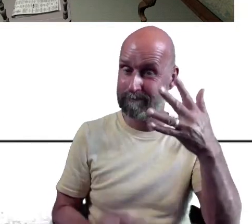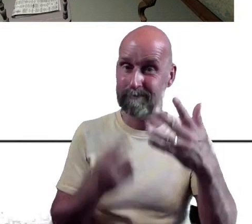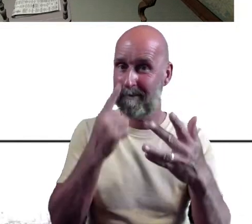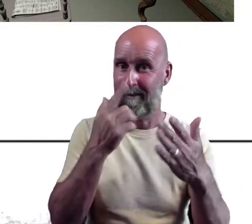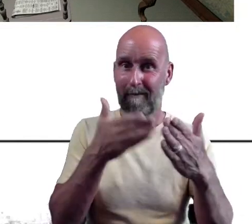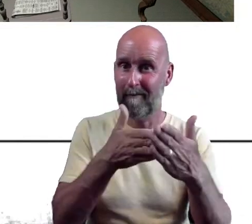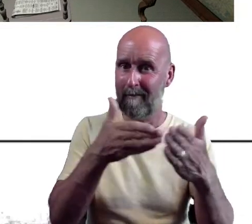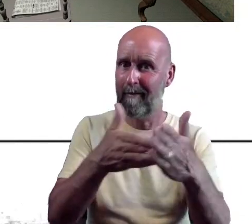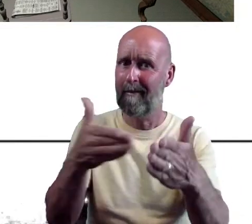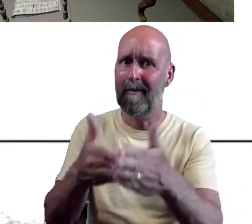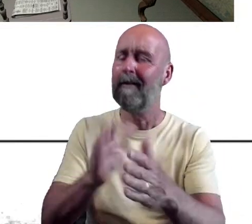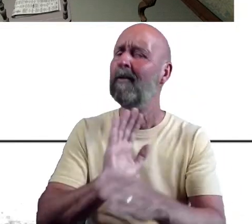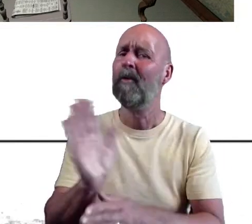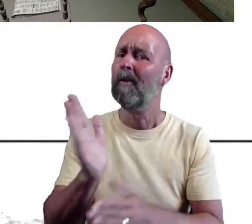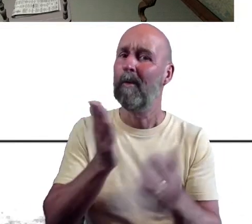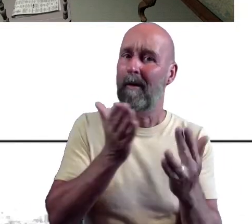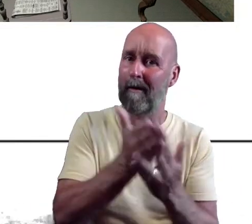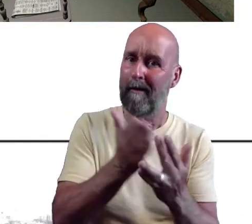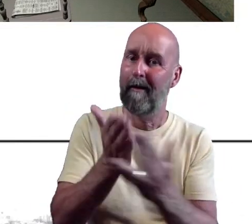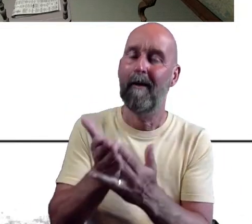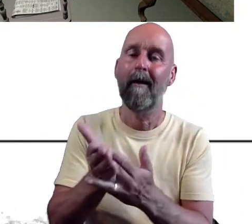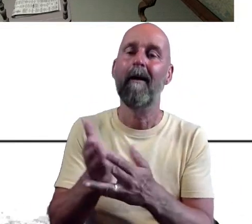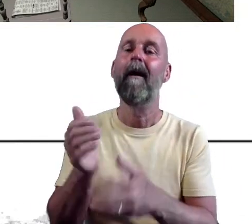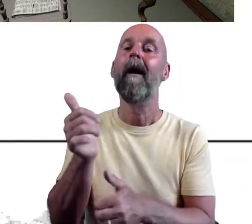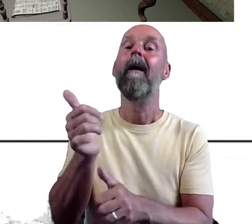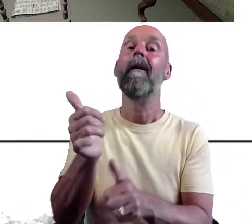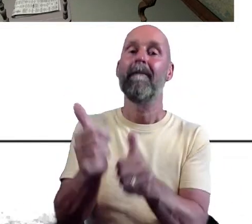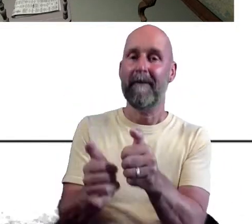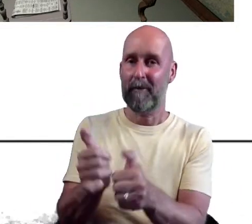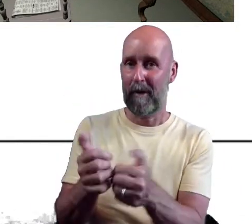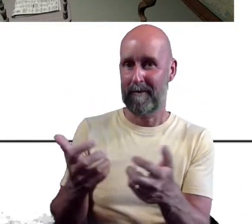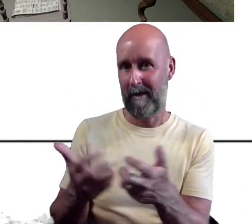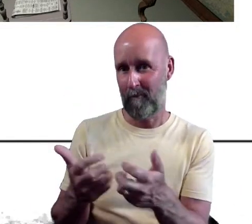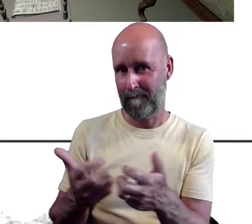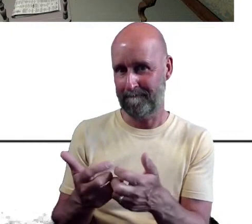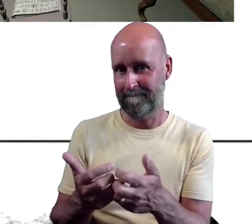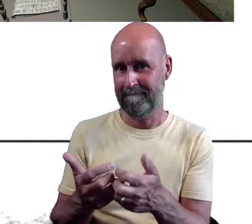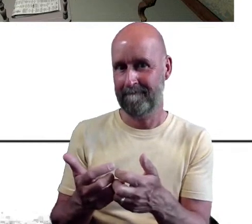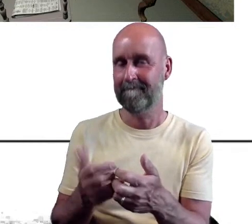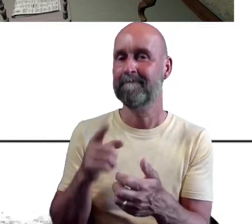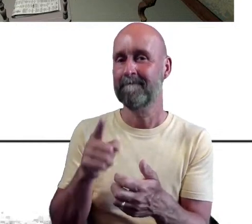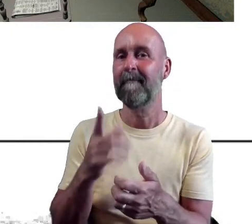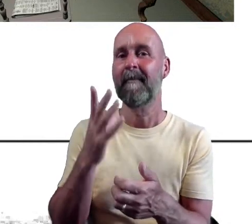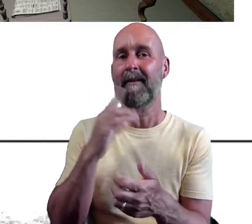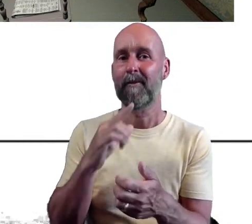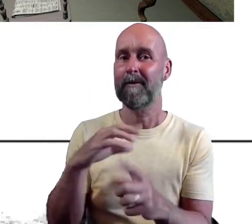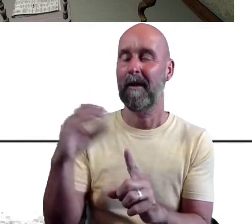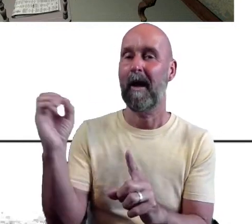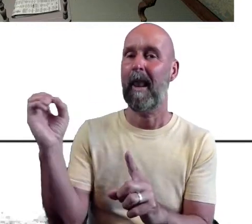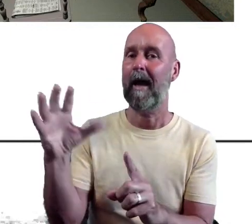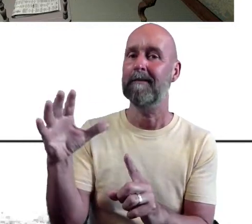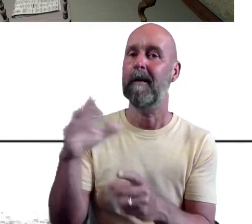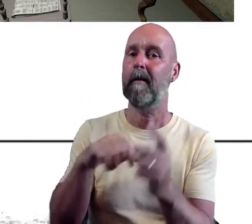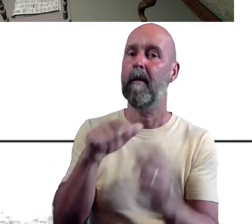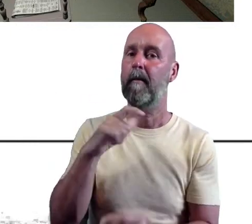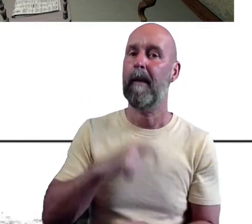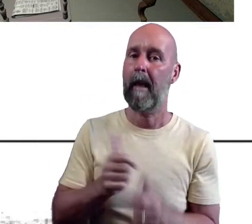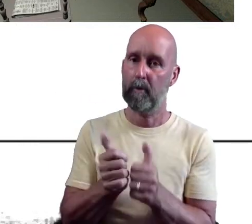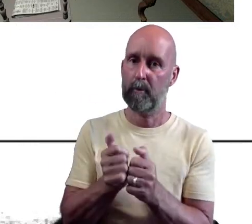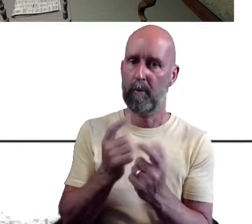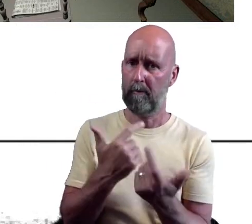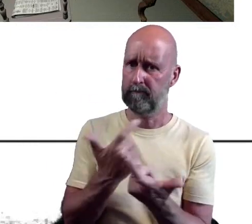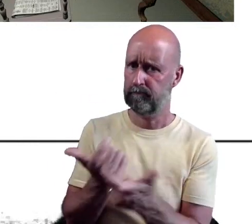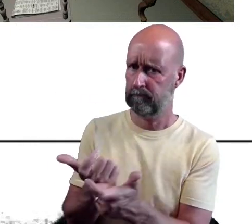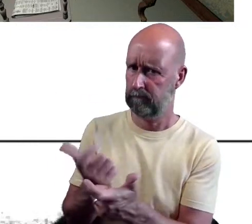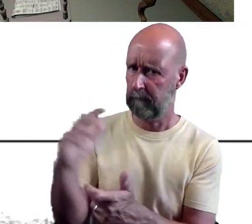people. So in video games, this is often managed by using things like lighting to naturally draw the player's attention, or by putting the